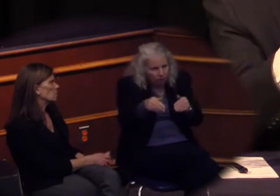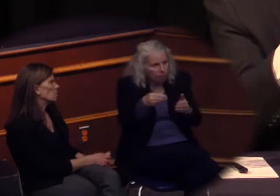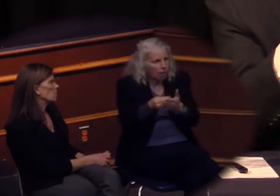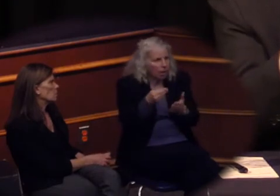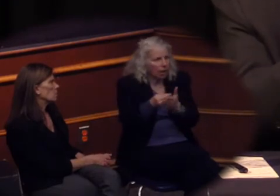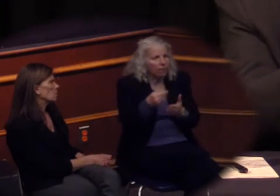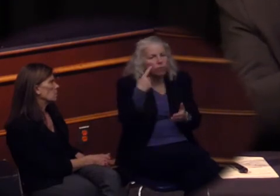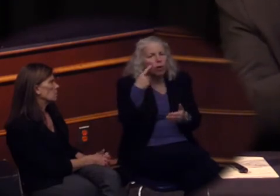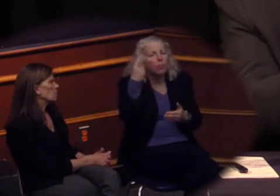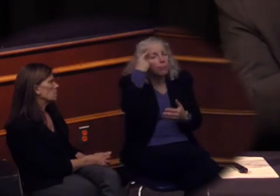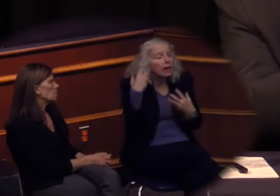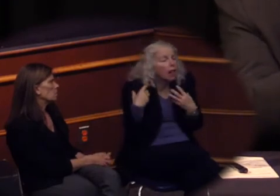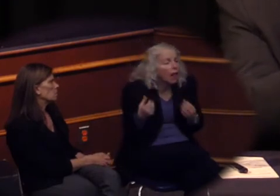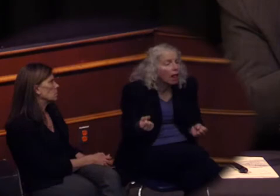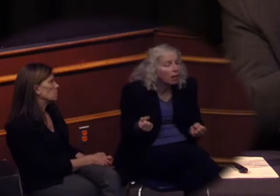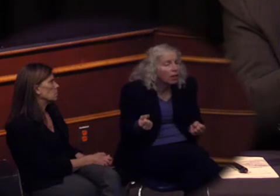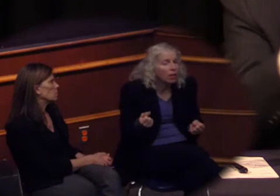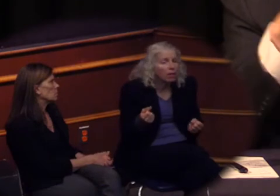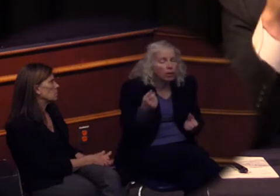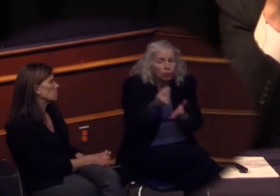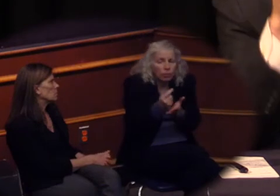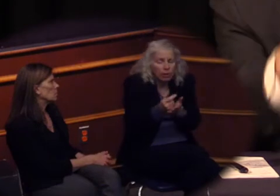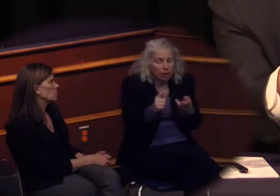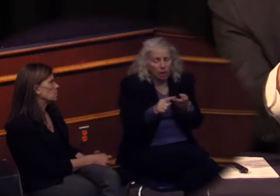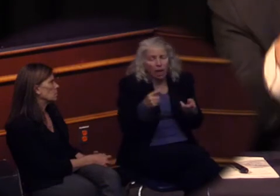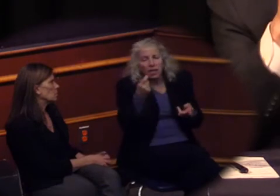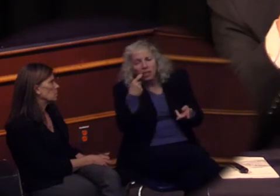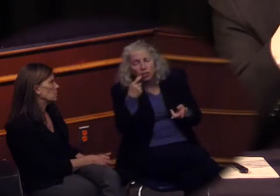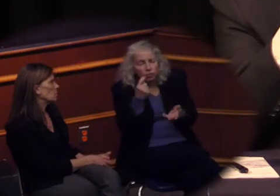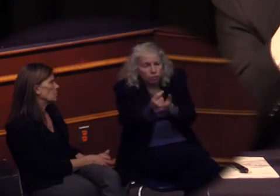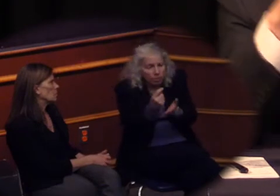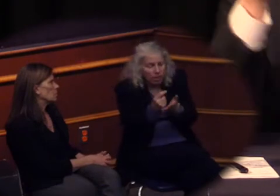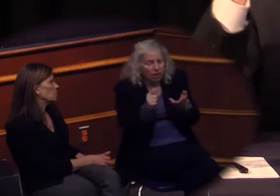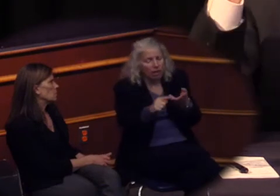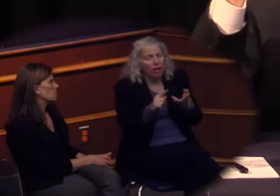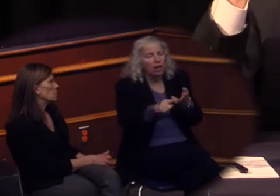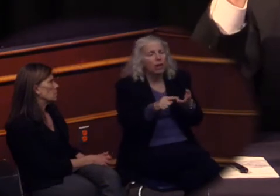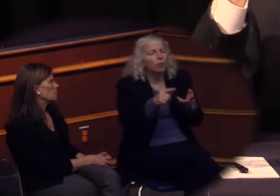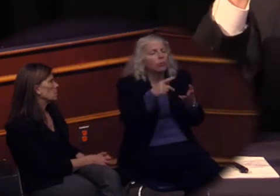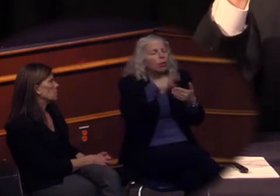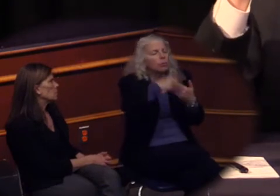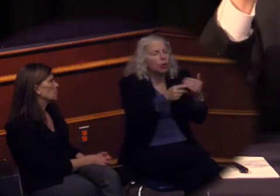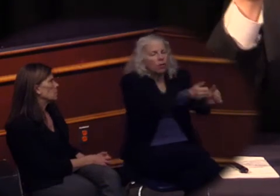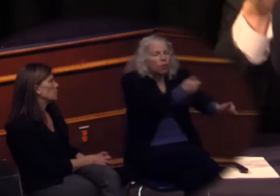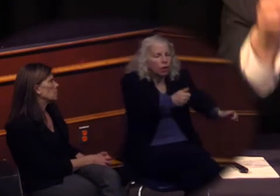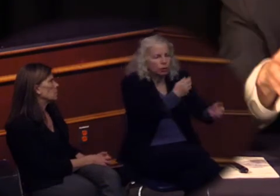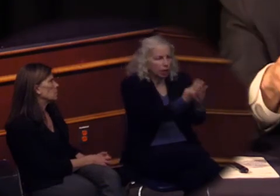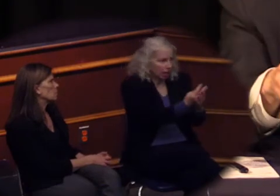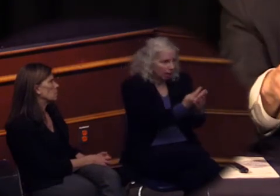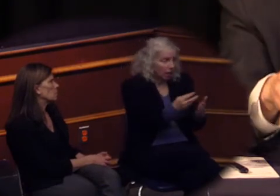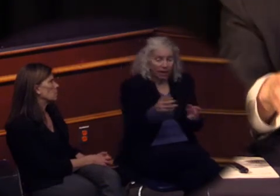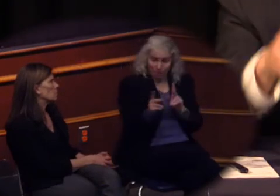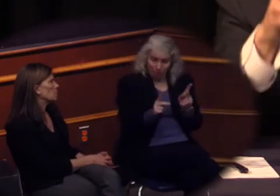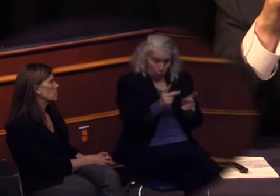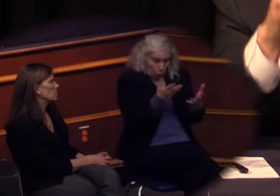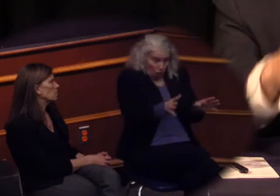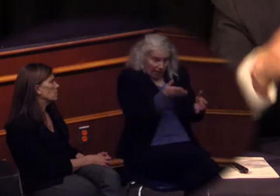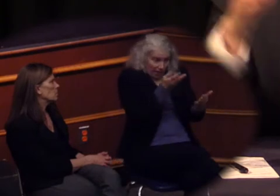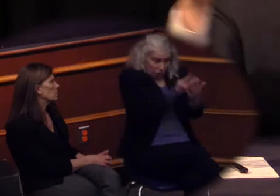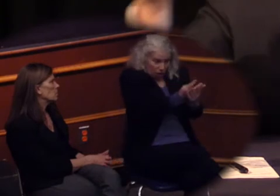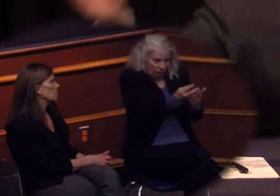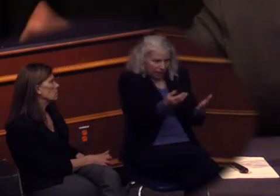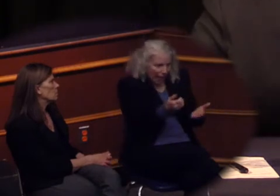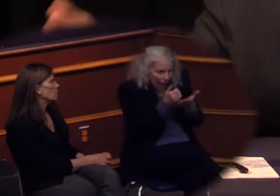illness treatment, addiction treatment, and others. More diversionary programs. More programming for people who are in jail so they're